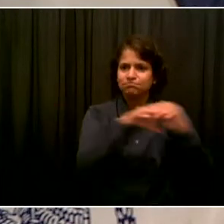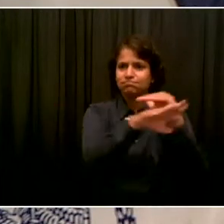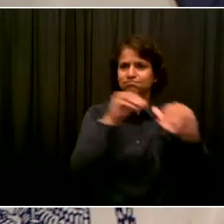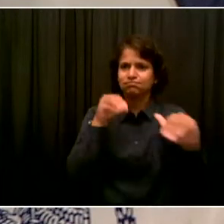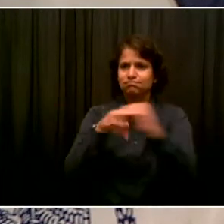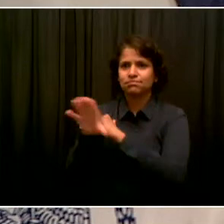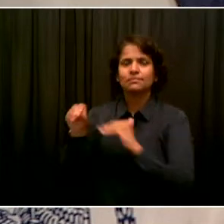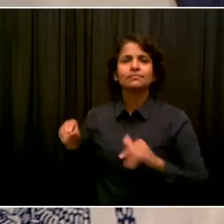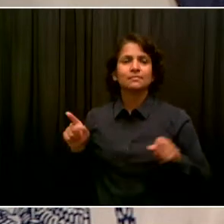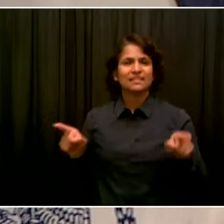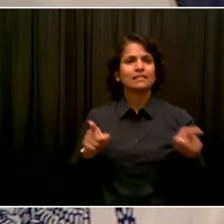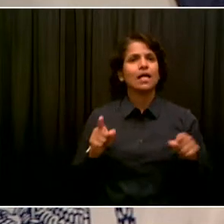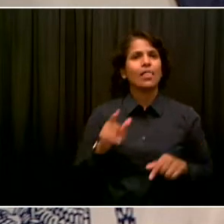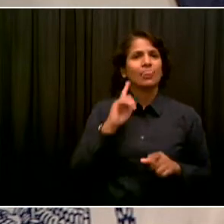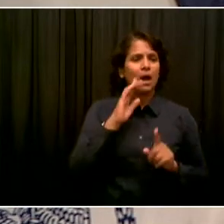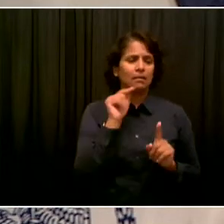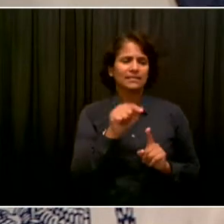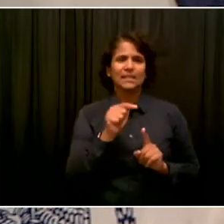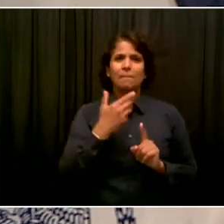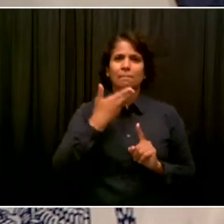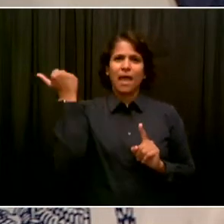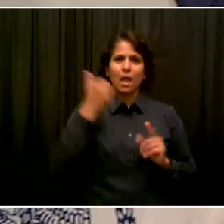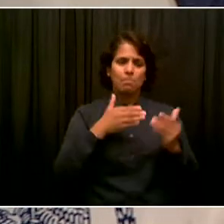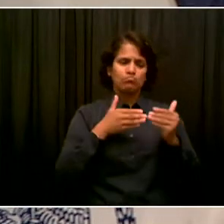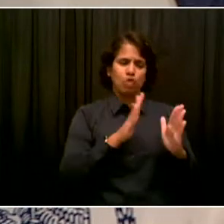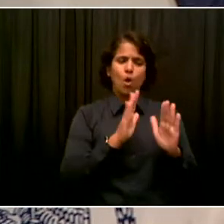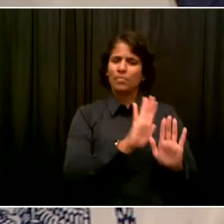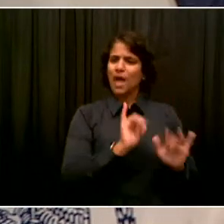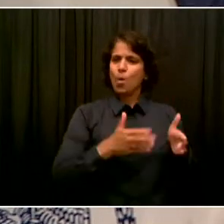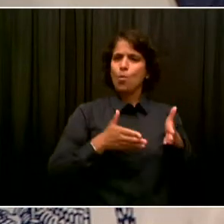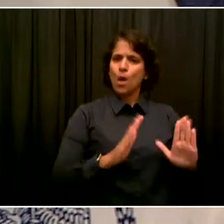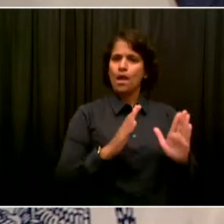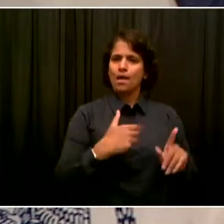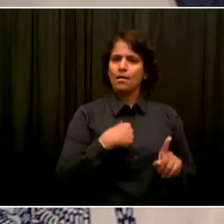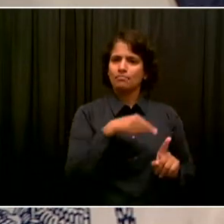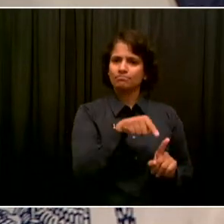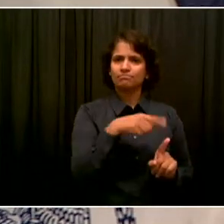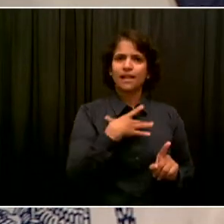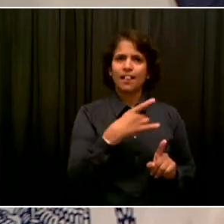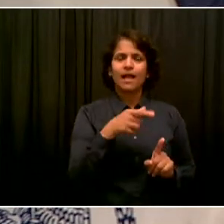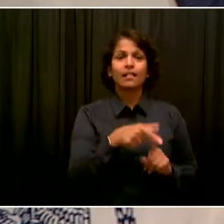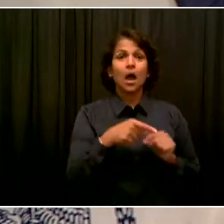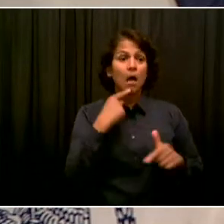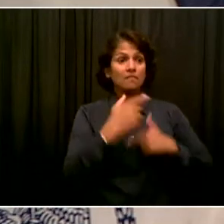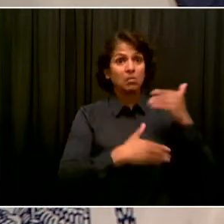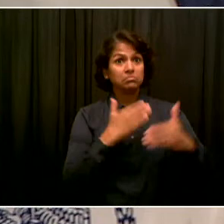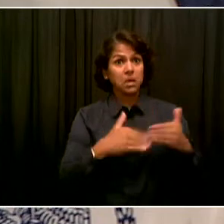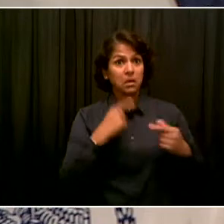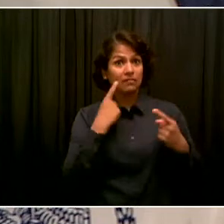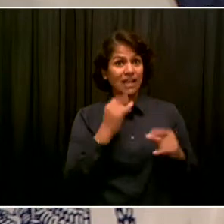voluntary hospitals, et cetera. But if we ever needed more help from the state, we wouldn't hesitate to ask for it. So